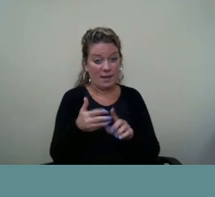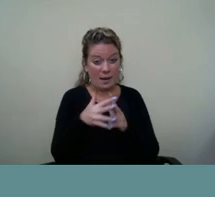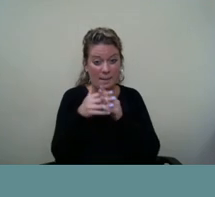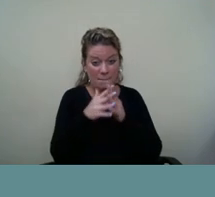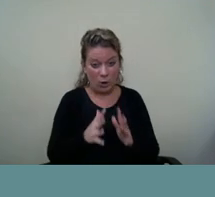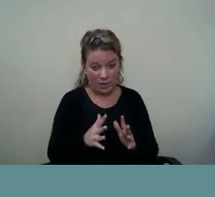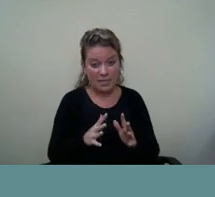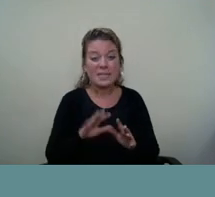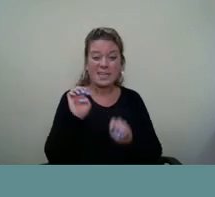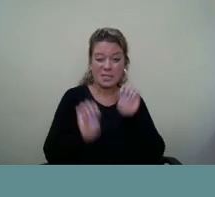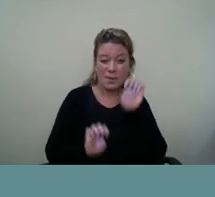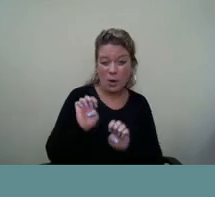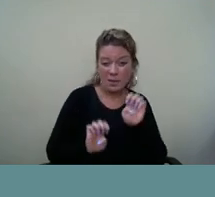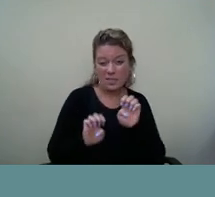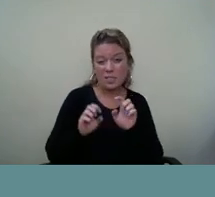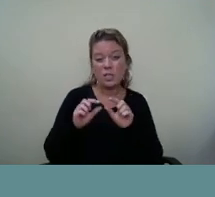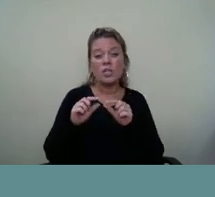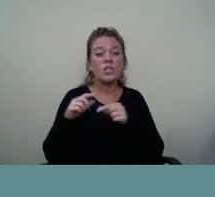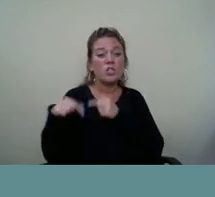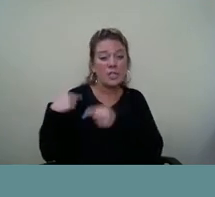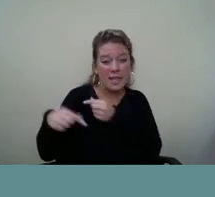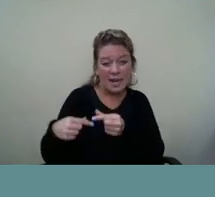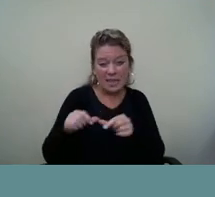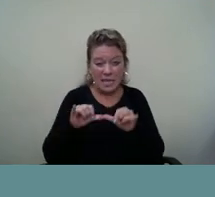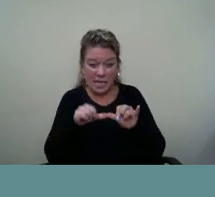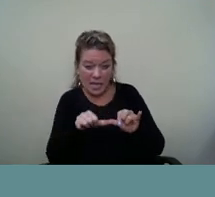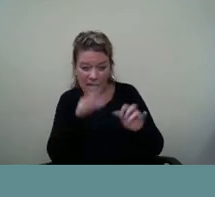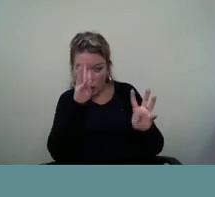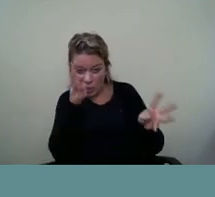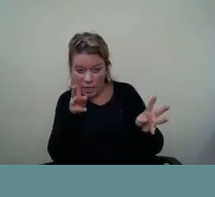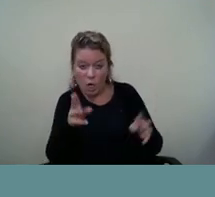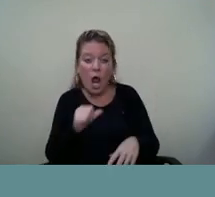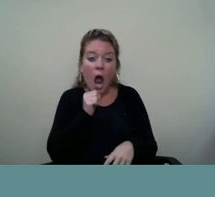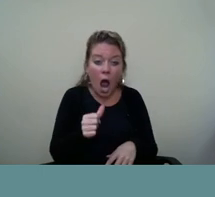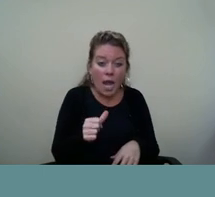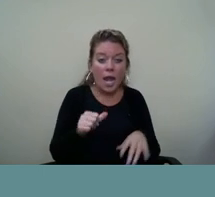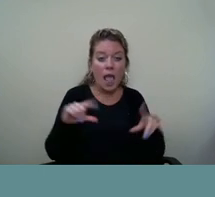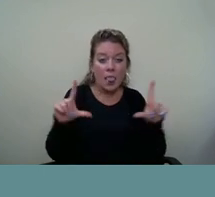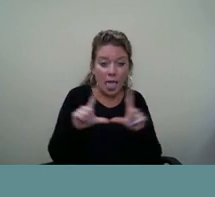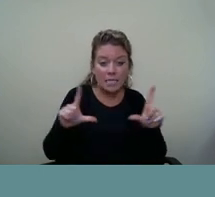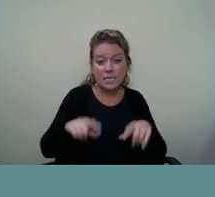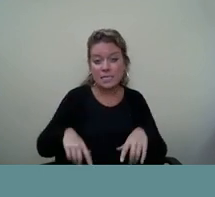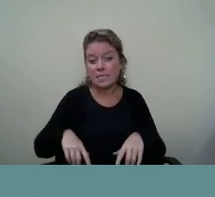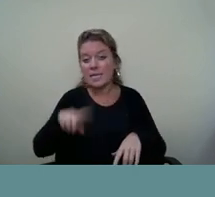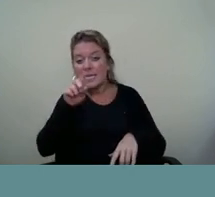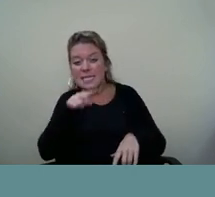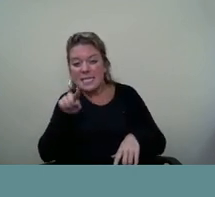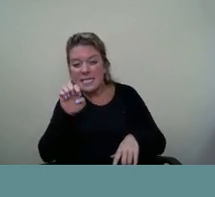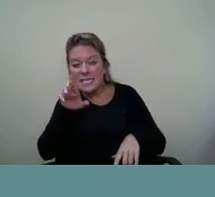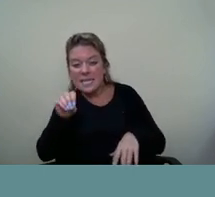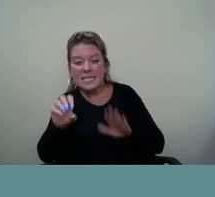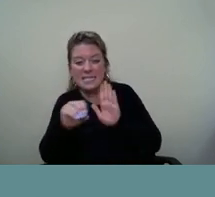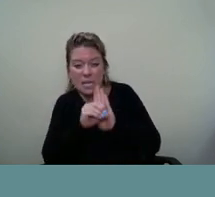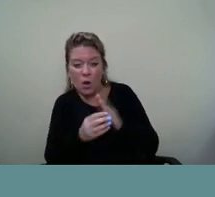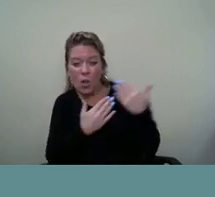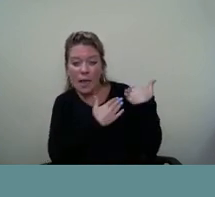experimental, genetically engineered, unlicensed, warp speed, zero liability. You see where I'm going with this, right? First of all,